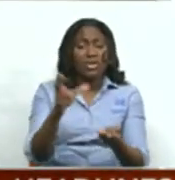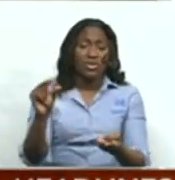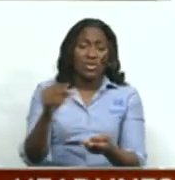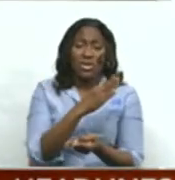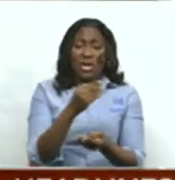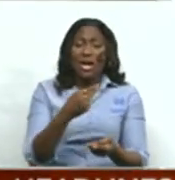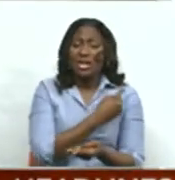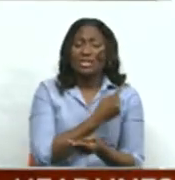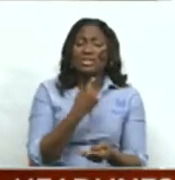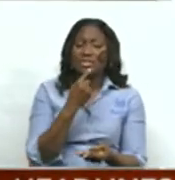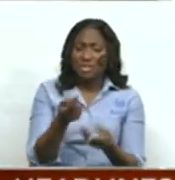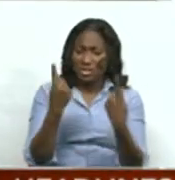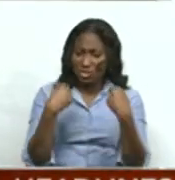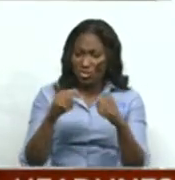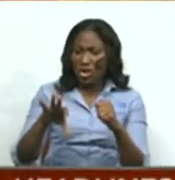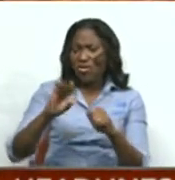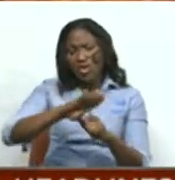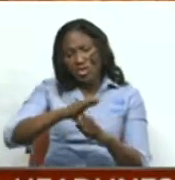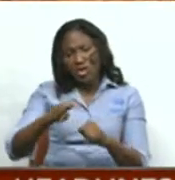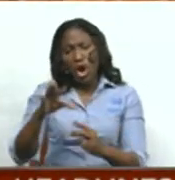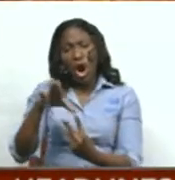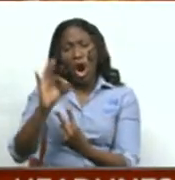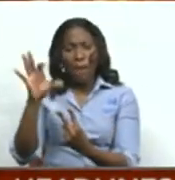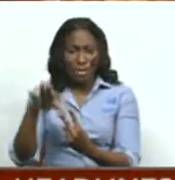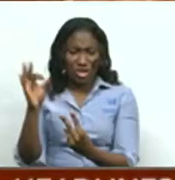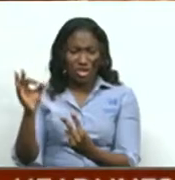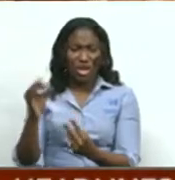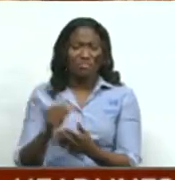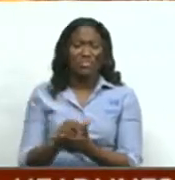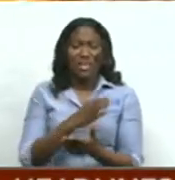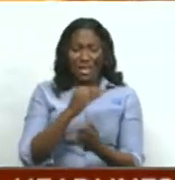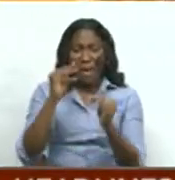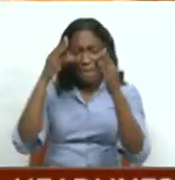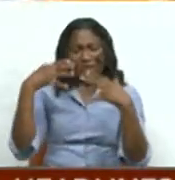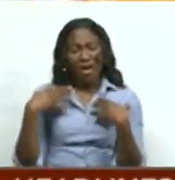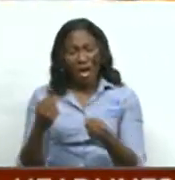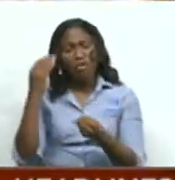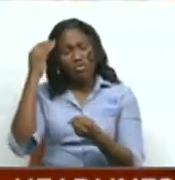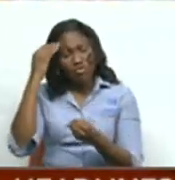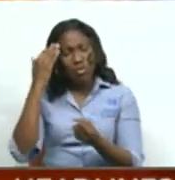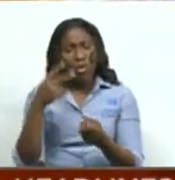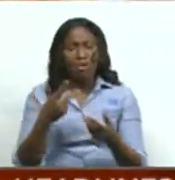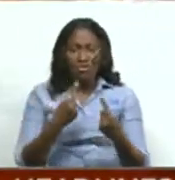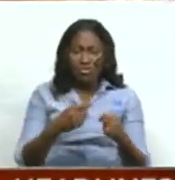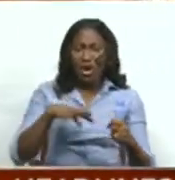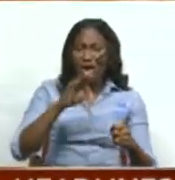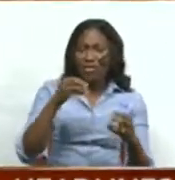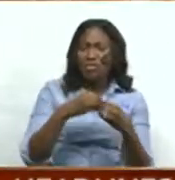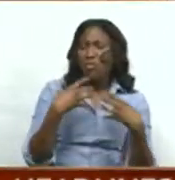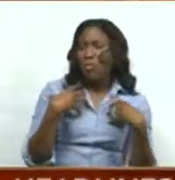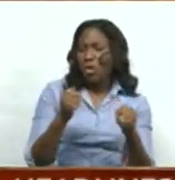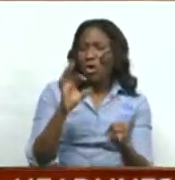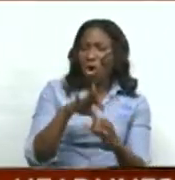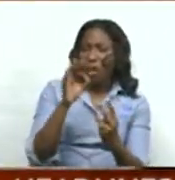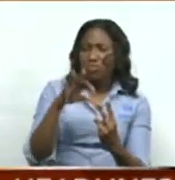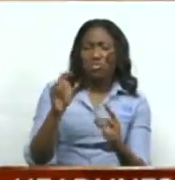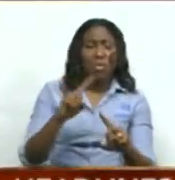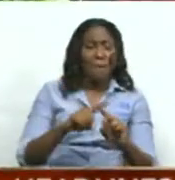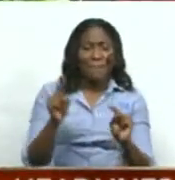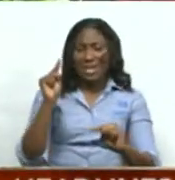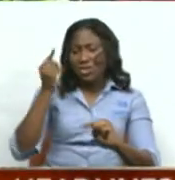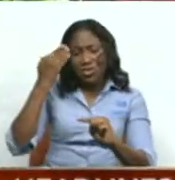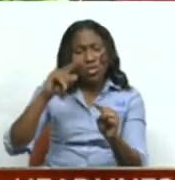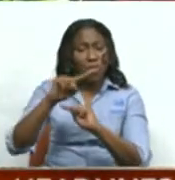working and looking at various options, which the minister is fully aware of. But he can't comment specifically on the